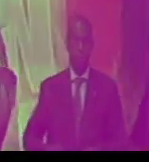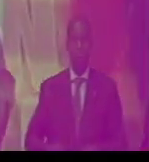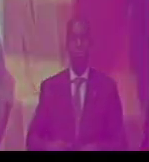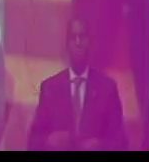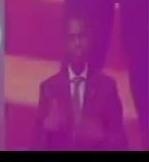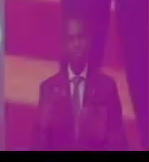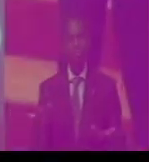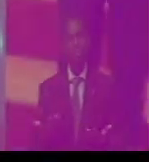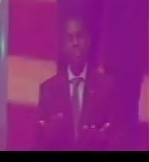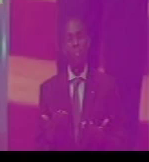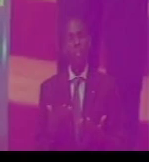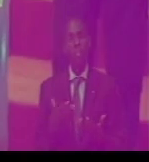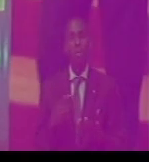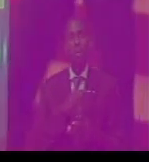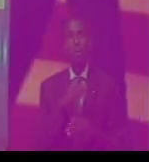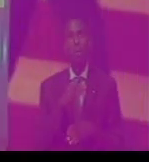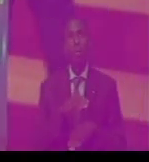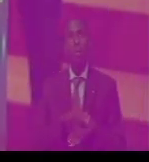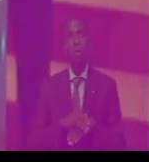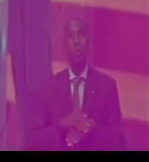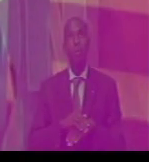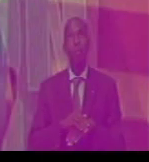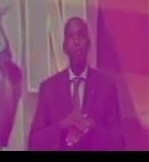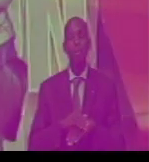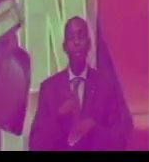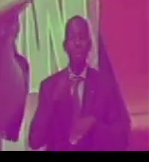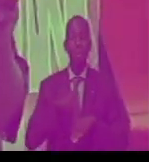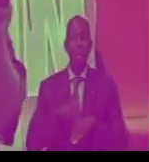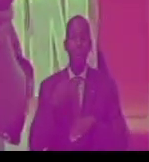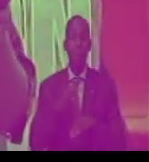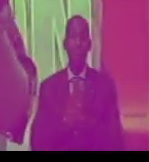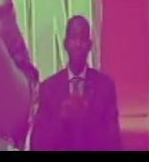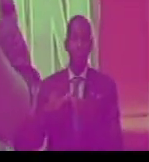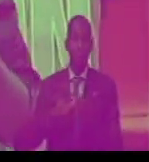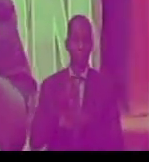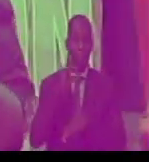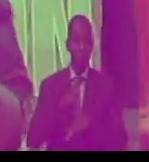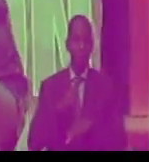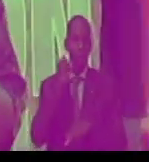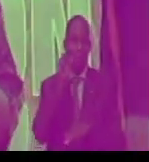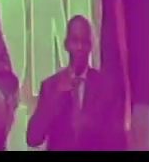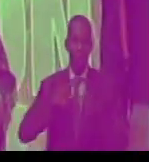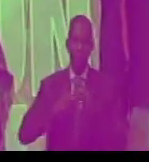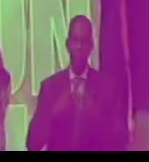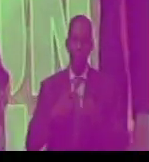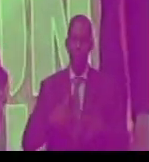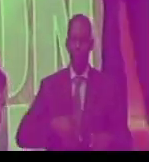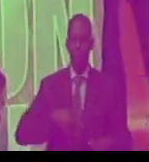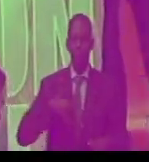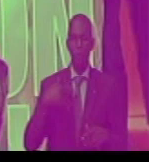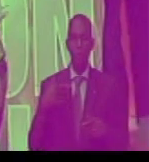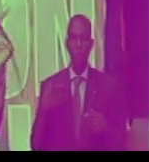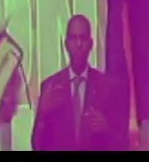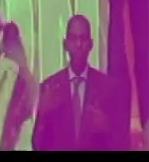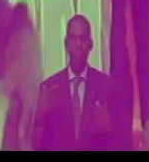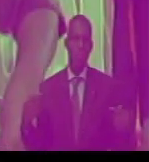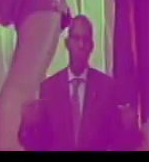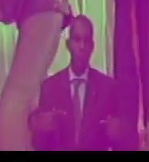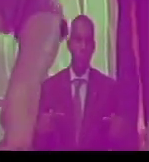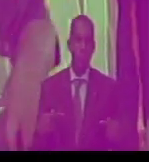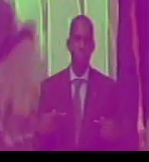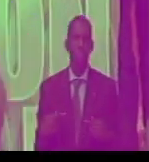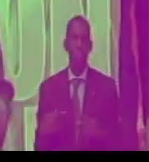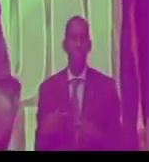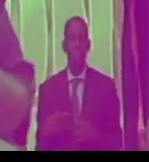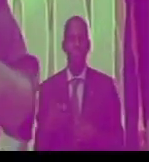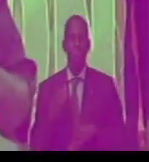I took him. On the 3 months when we have this divine touch, I started feeling pains behind